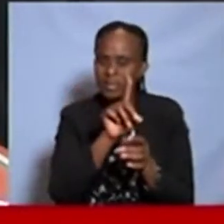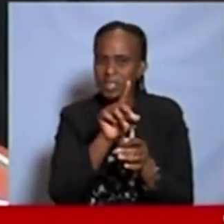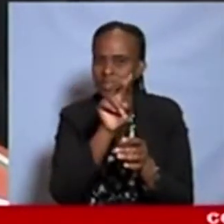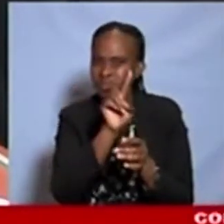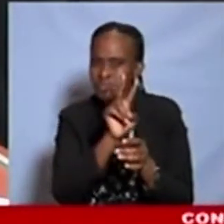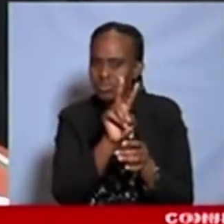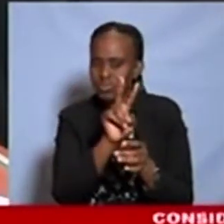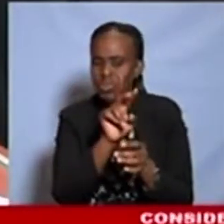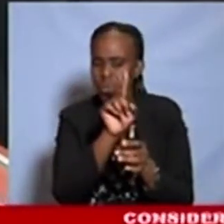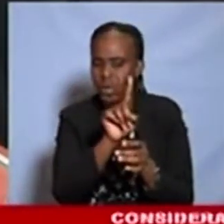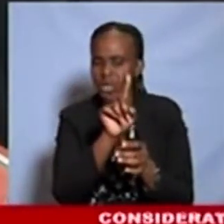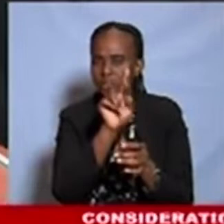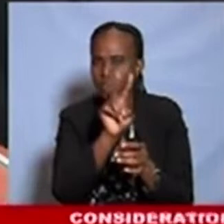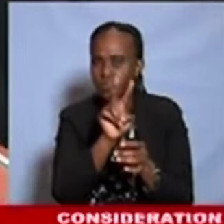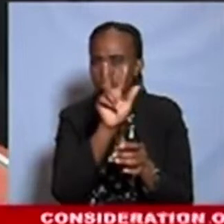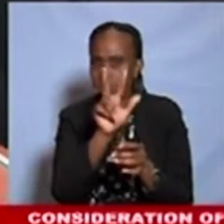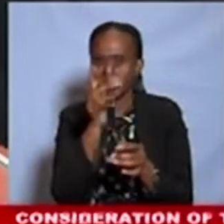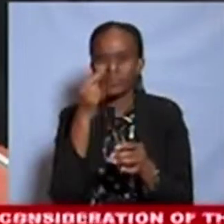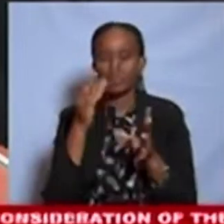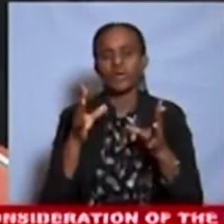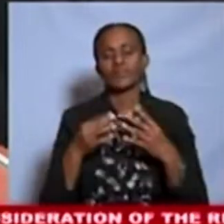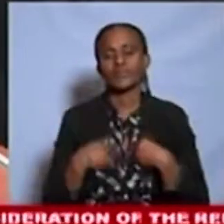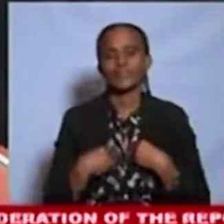3 for consideration.